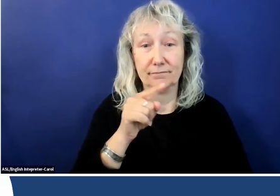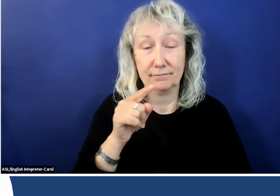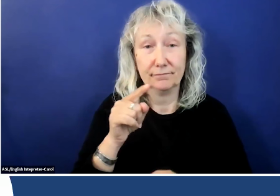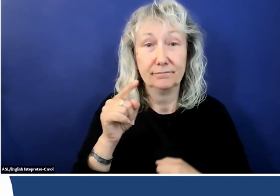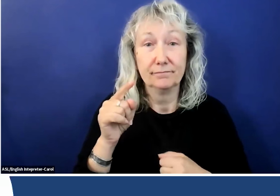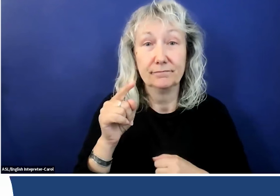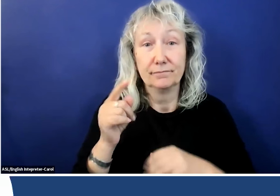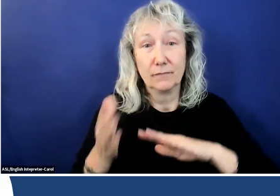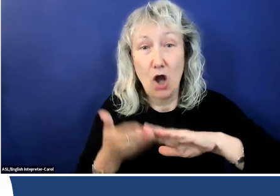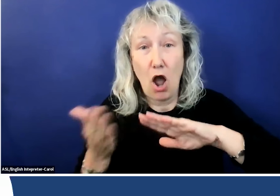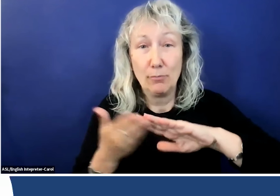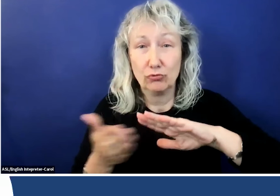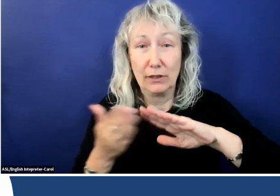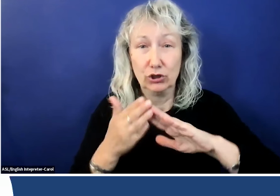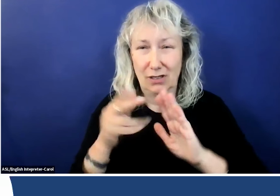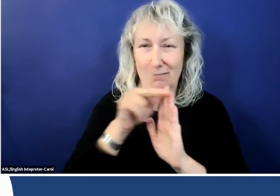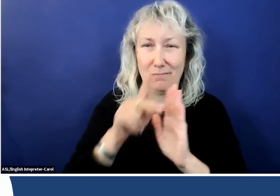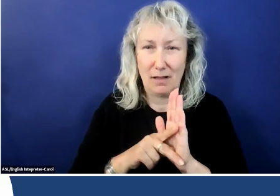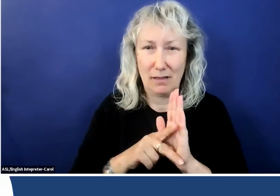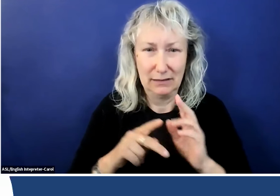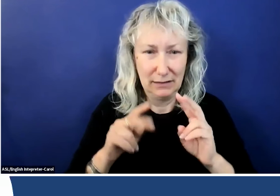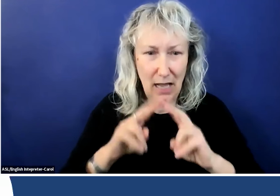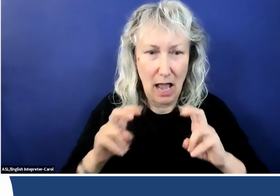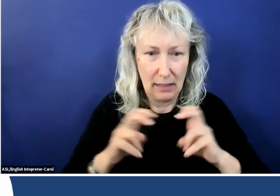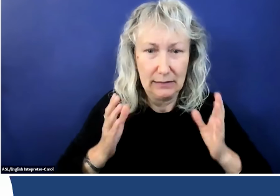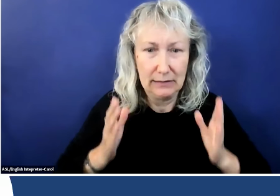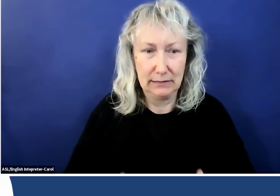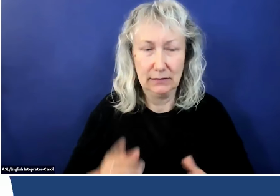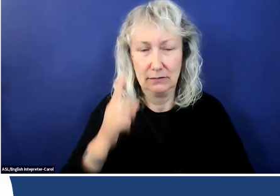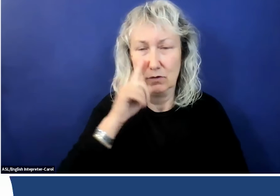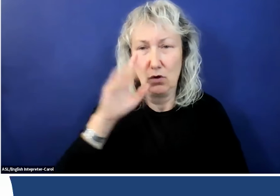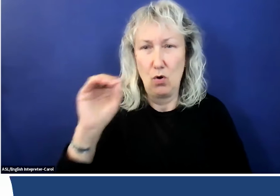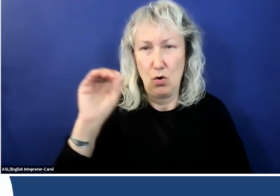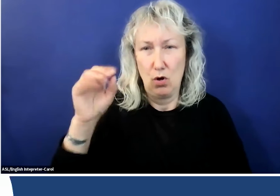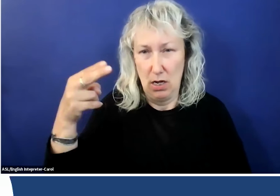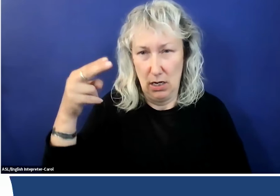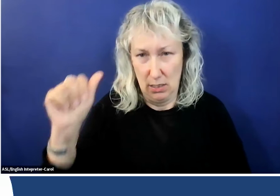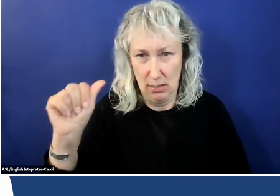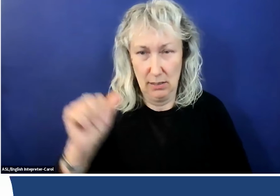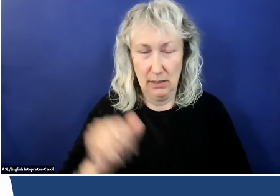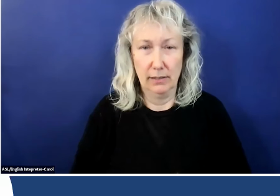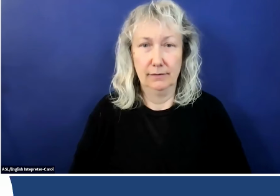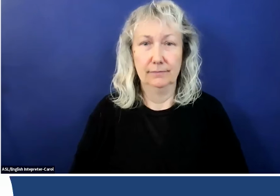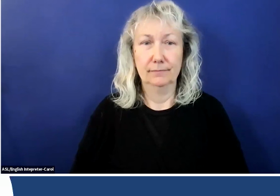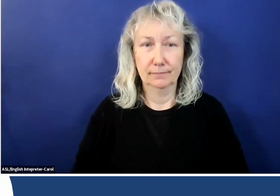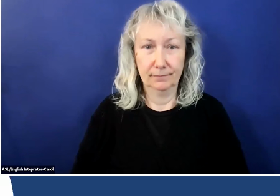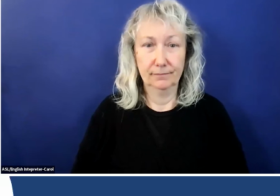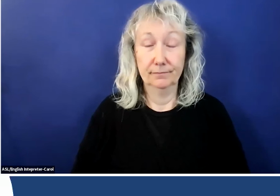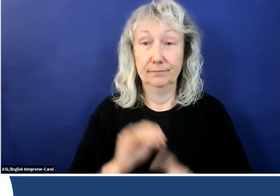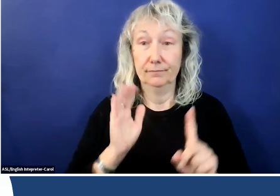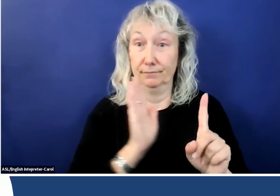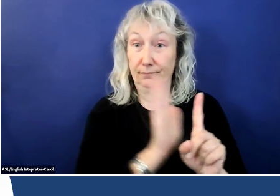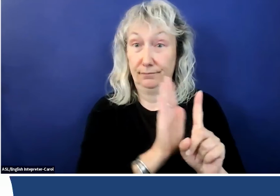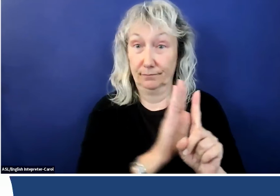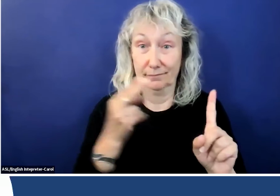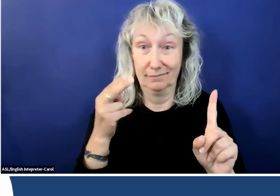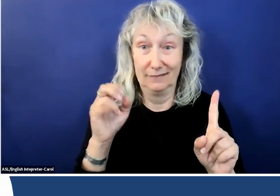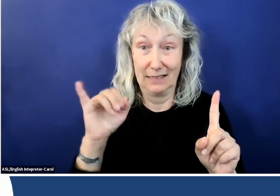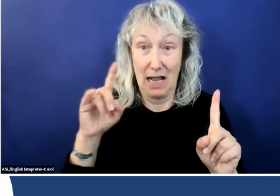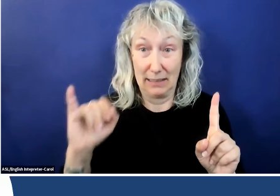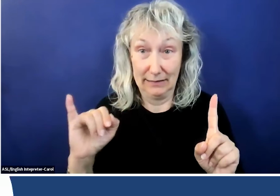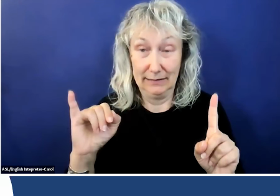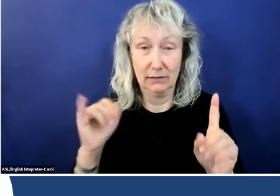and Operations Manager of RARX with the Oregon Health Authority. Heidi joined state government